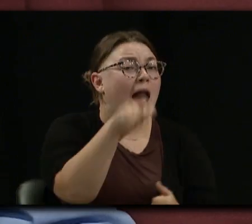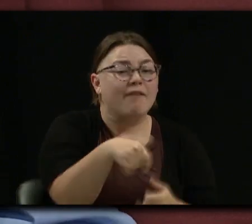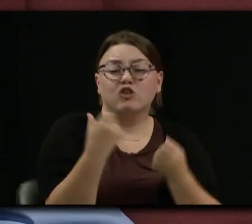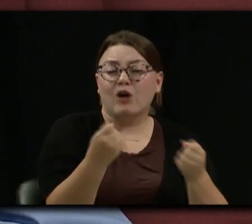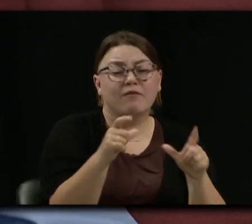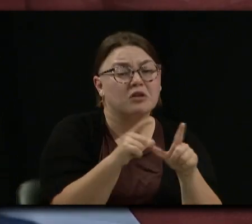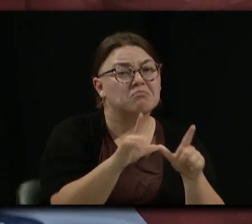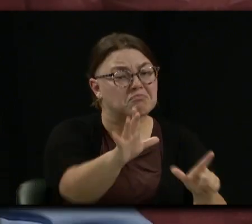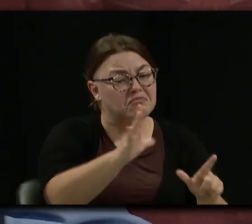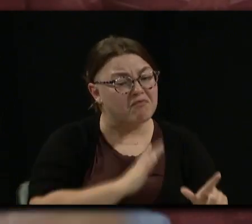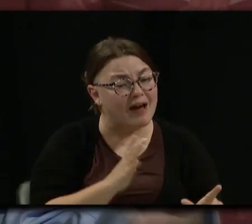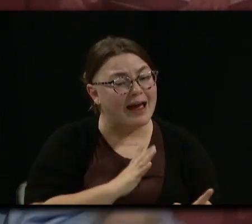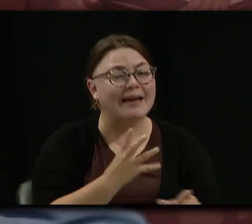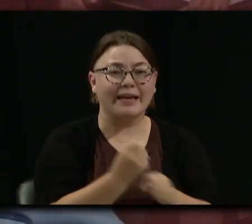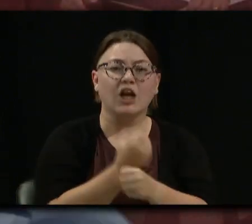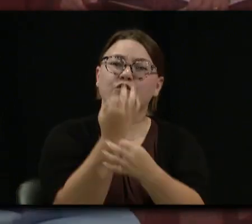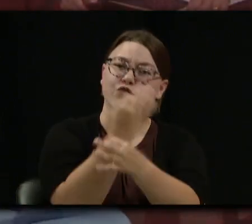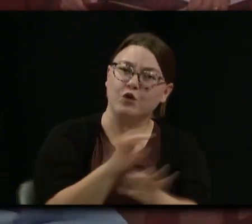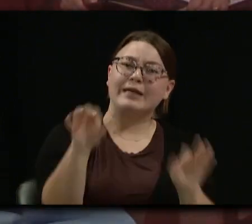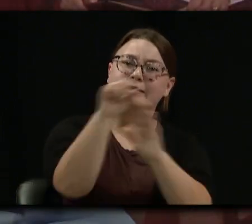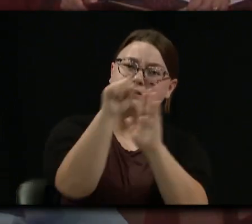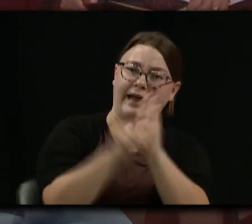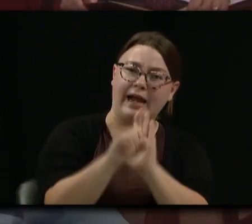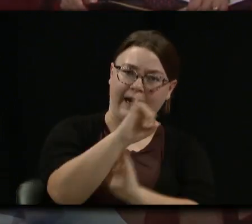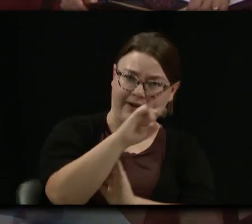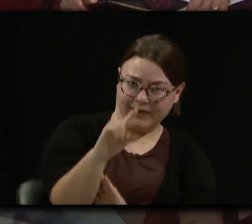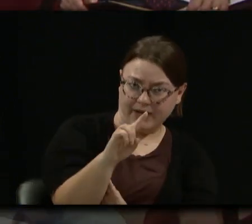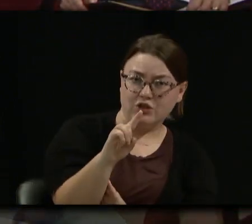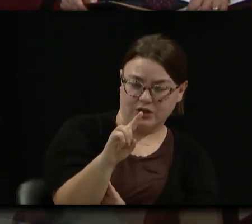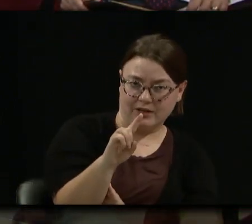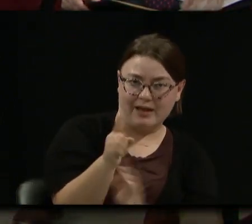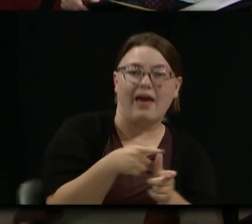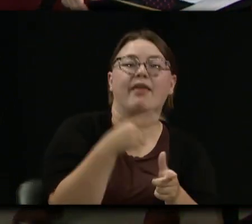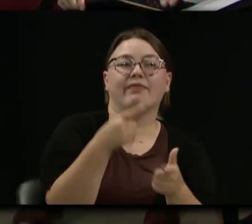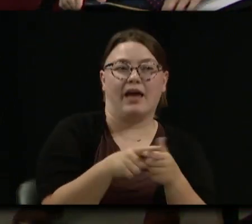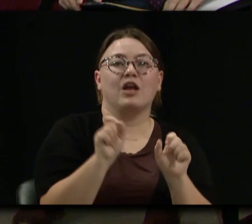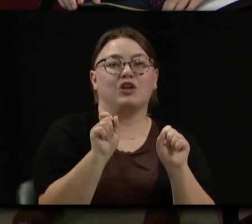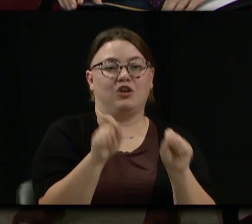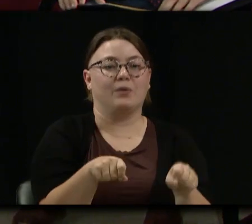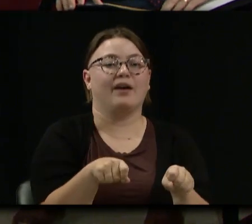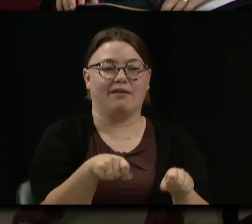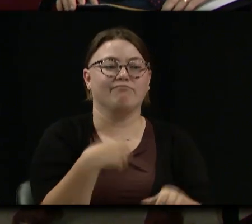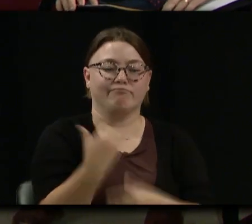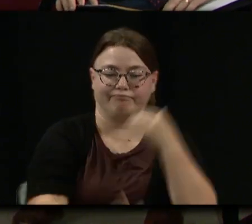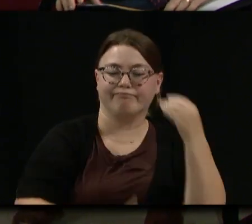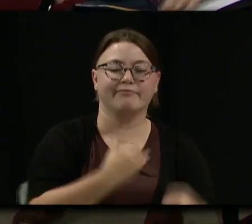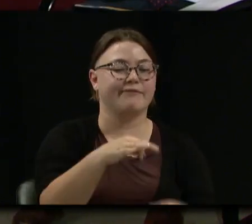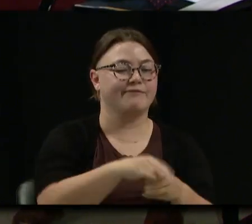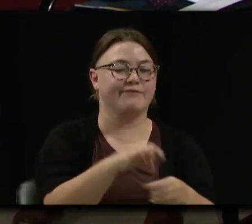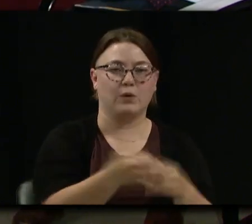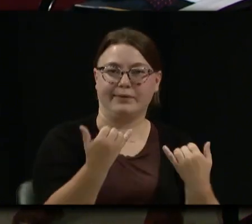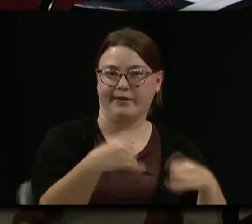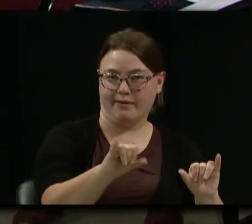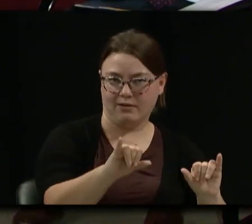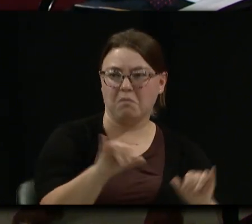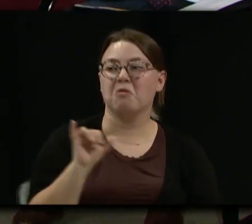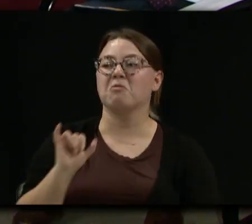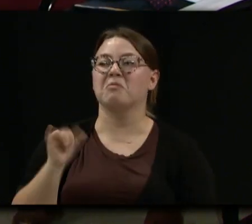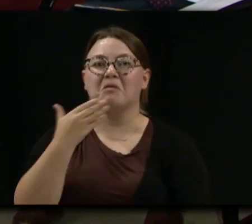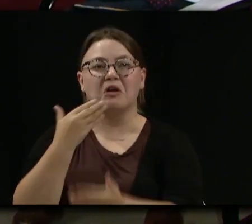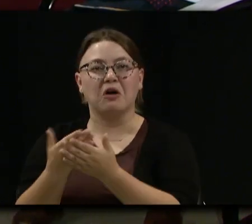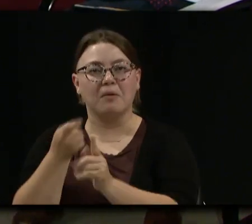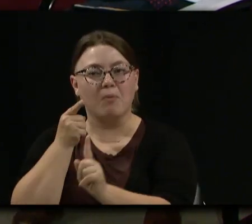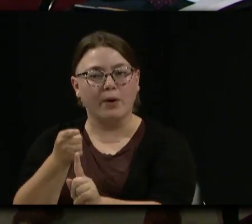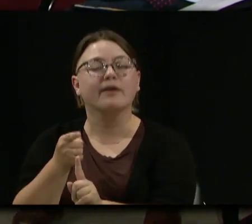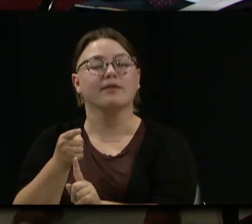get the free state ID, and you'll be good to go to make sure you're voting. No, that's really an important point, and I certainly think about it too.